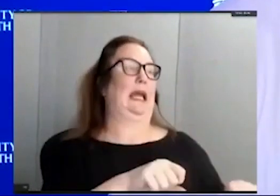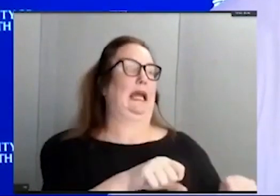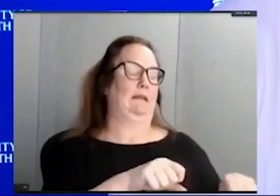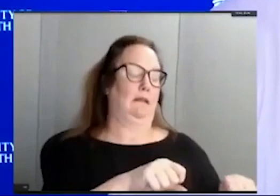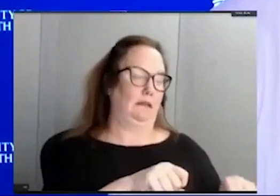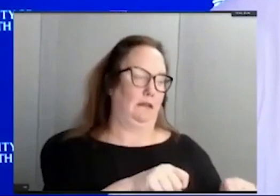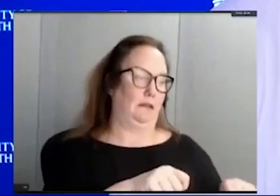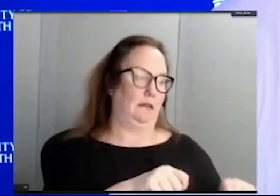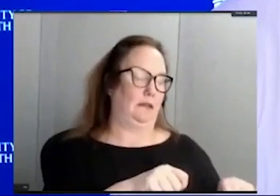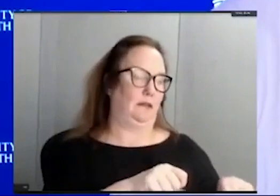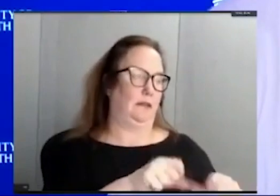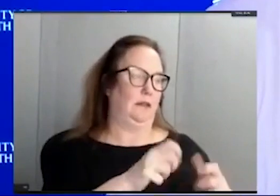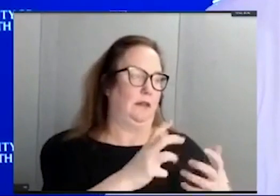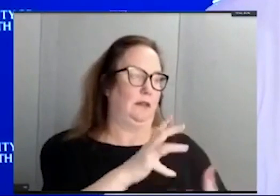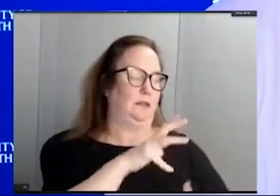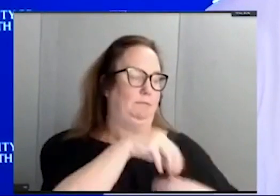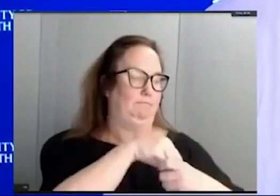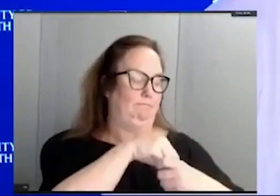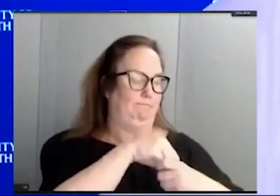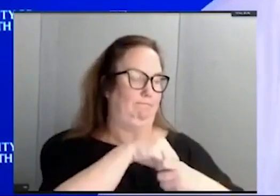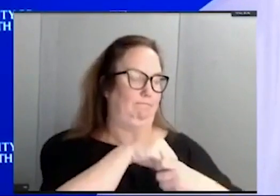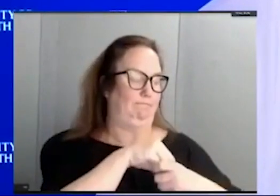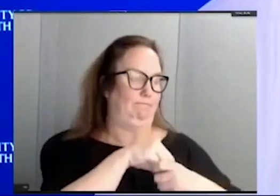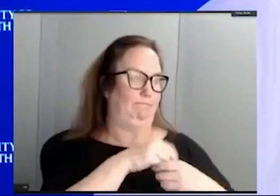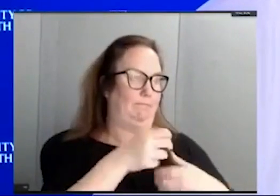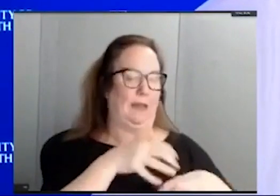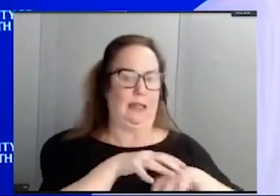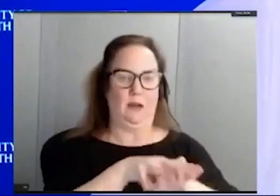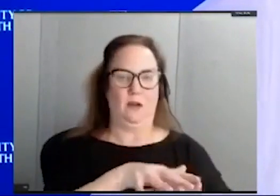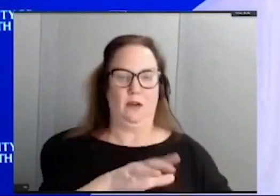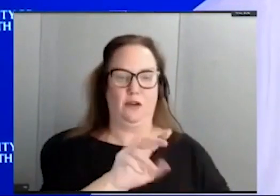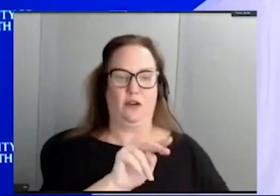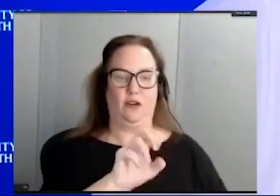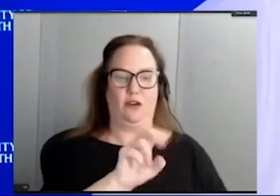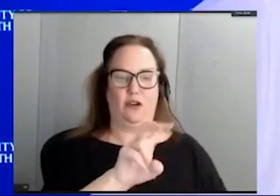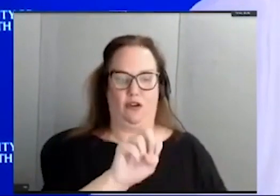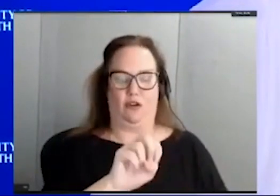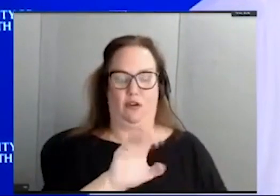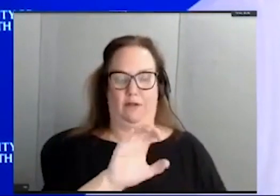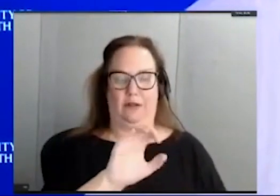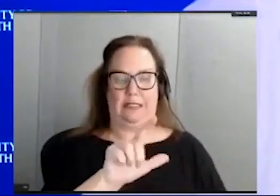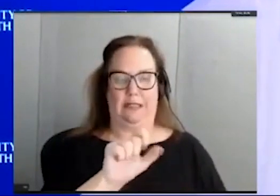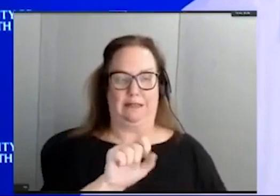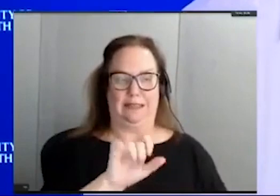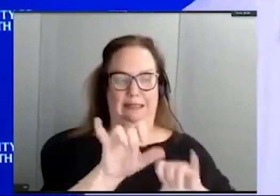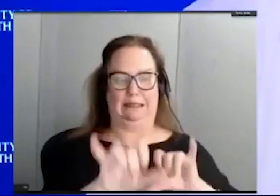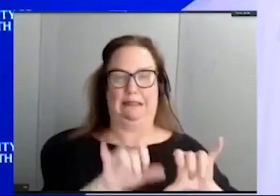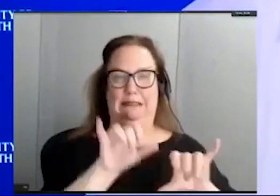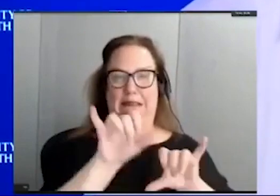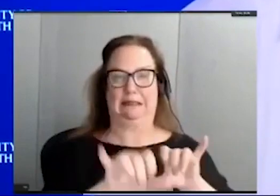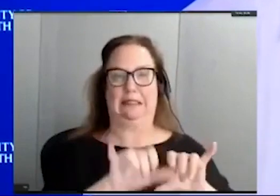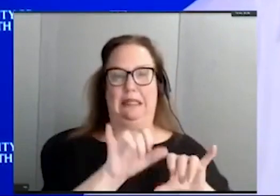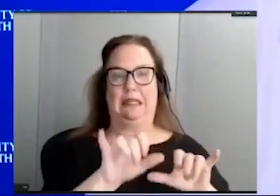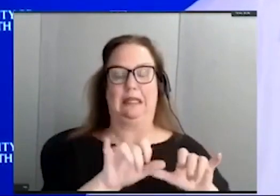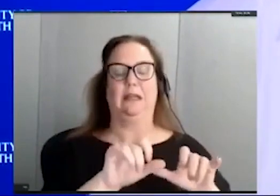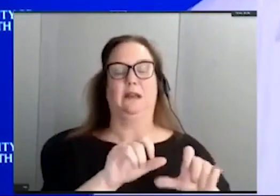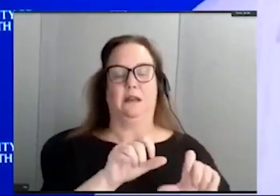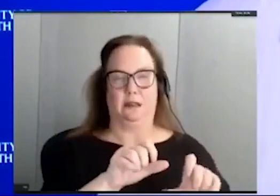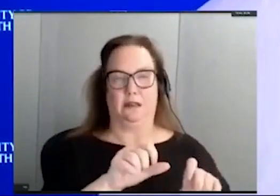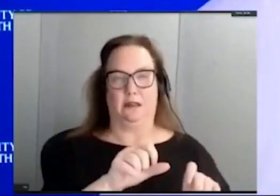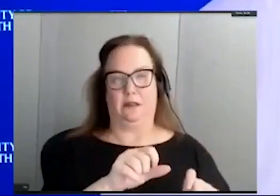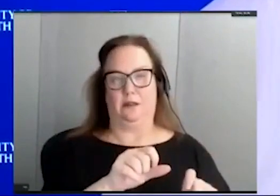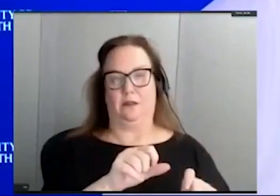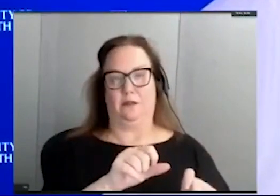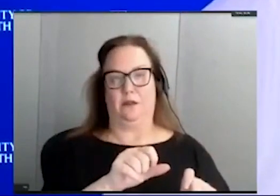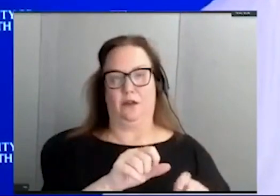essentially integrate or go into your nerve cells and be dormant. And then when you have, say, a